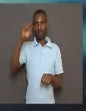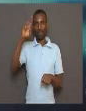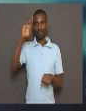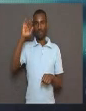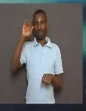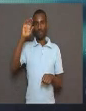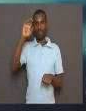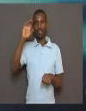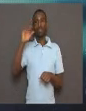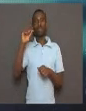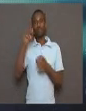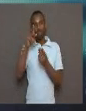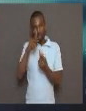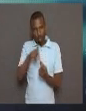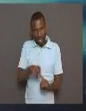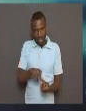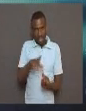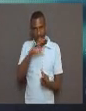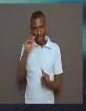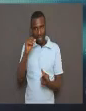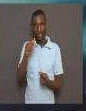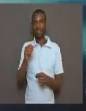gases in a contained area.